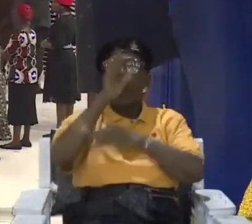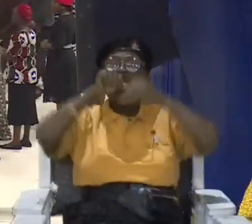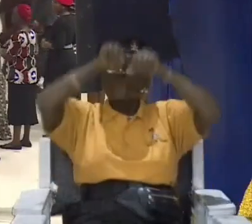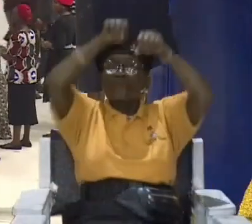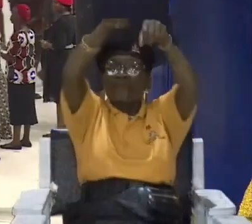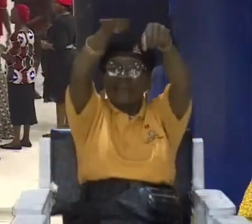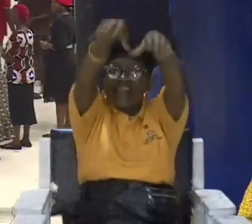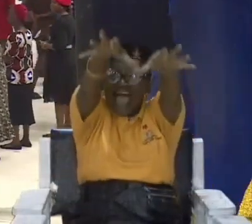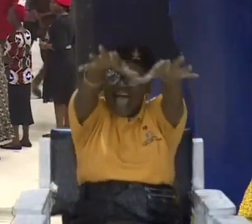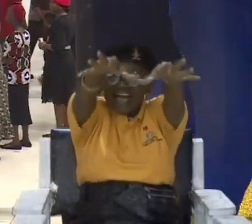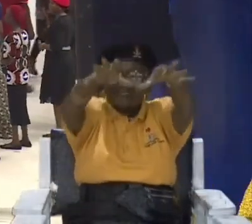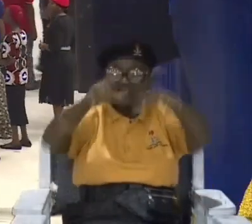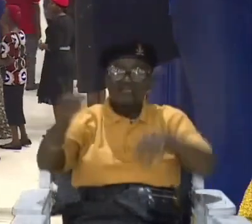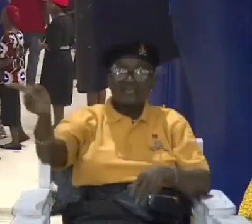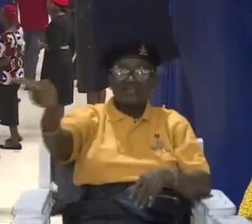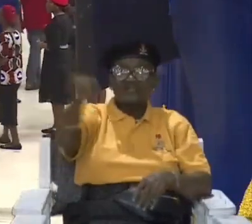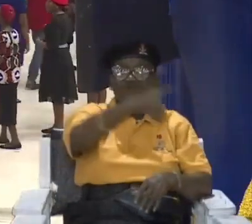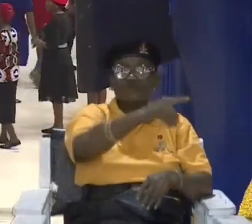God bless you.